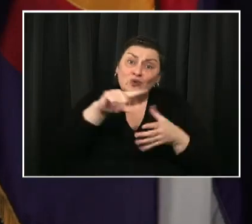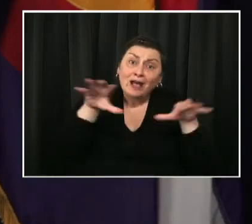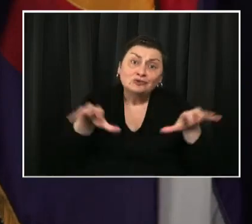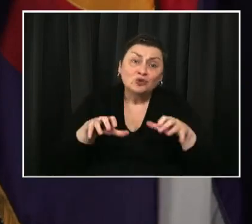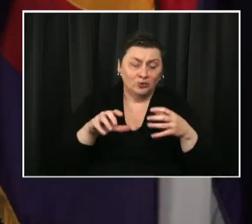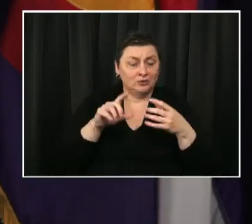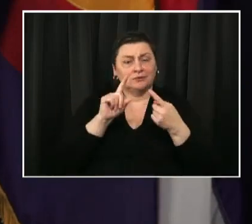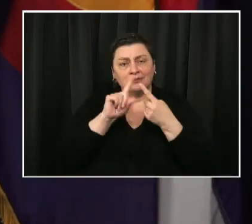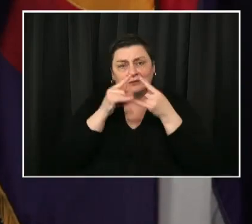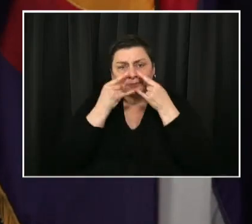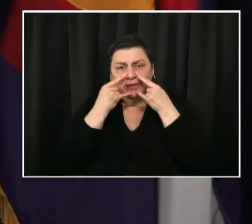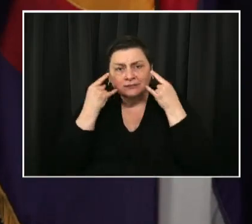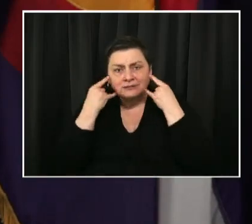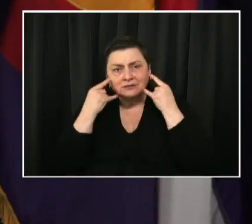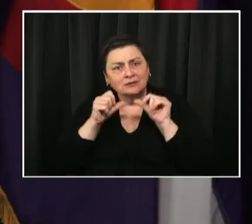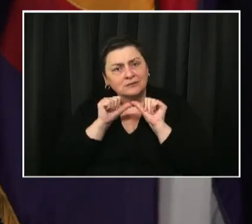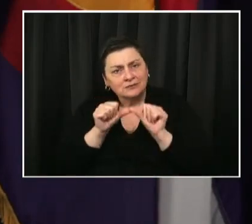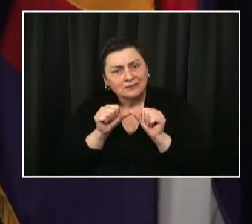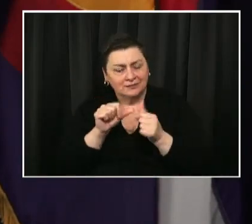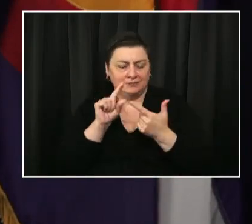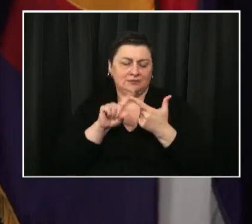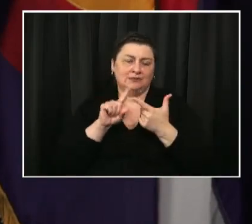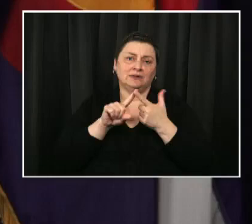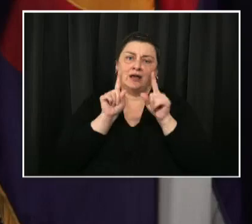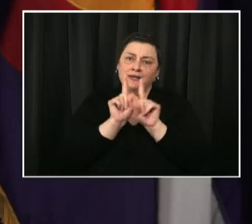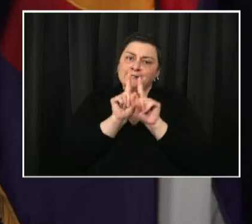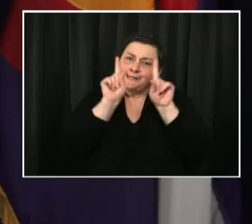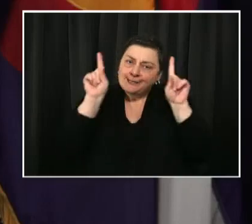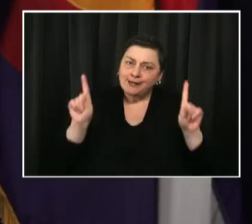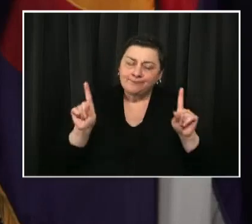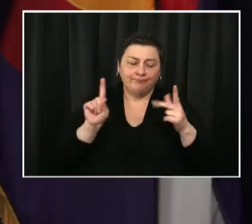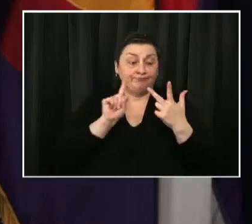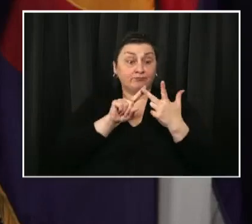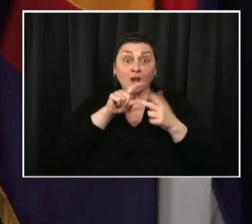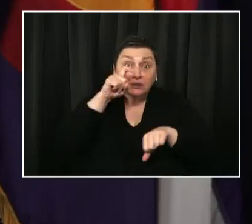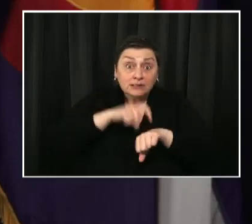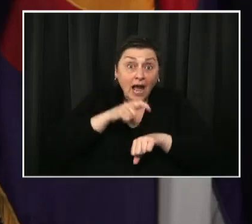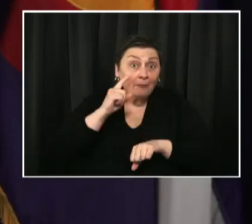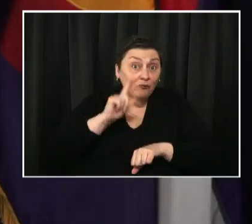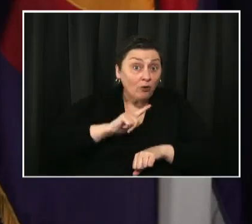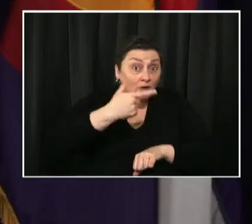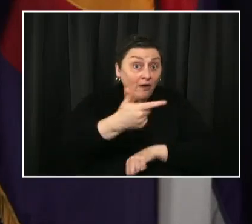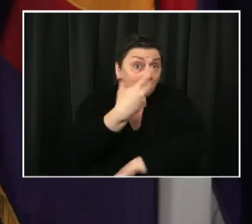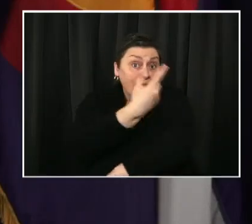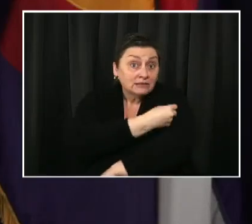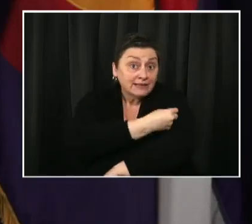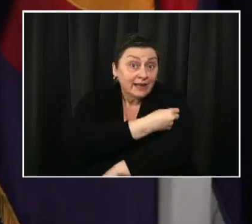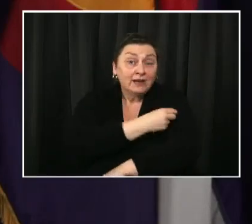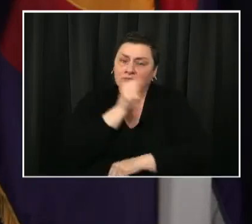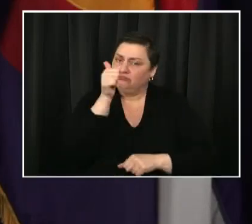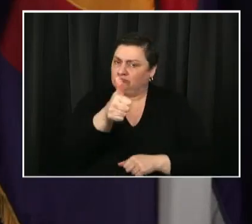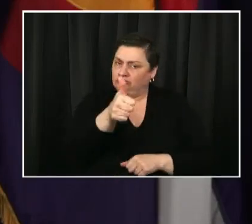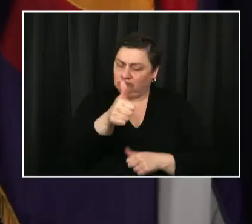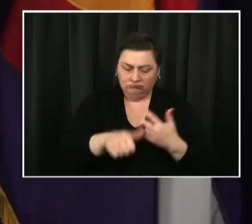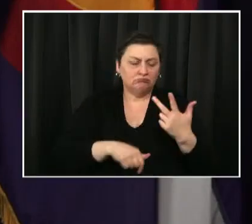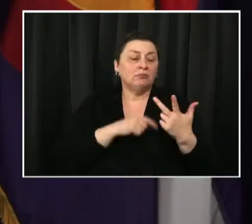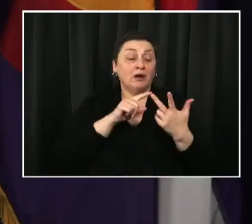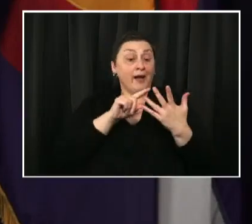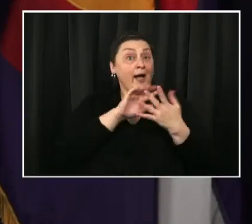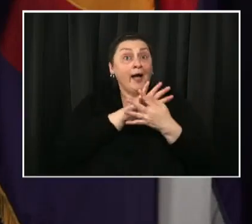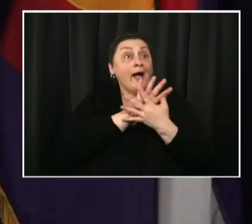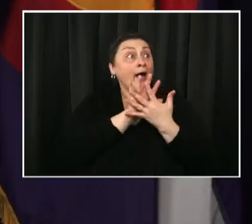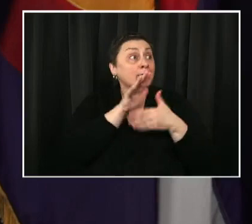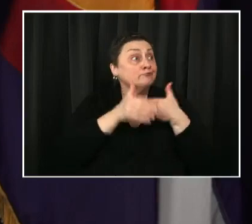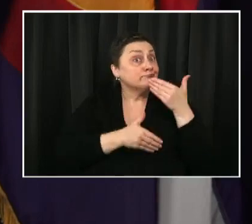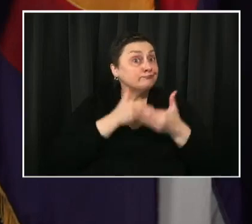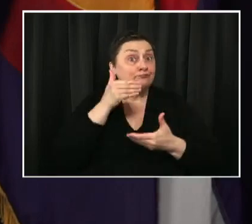mask, socially distancing, getting the vaccine when it's your turn. Together, we'll get through this soon in the next few months, and we will